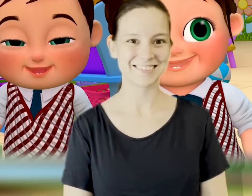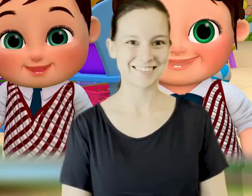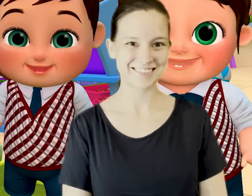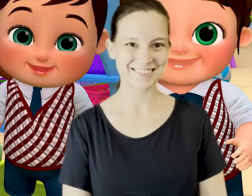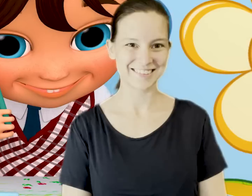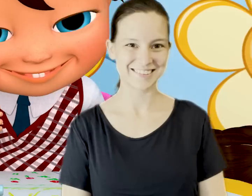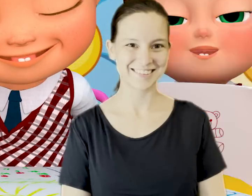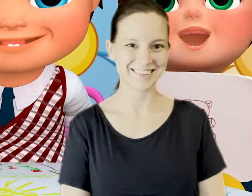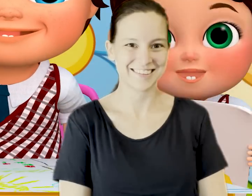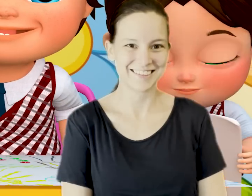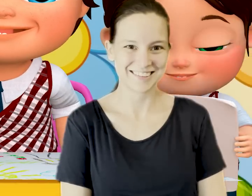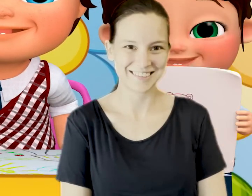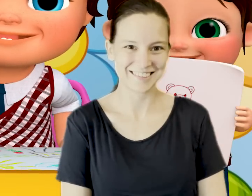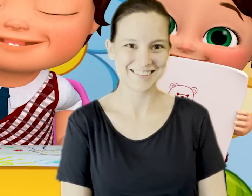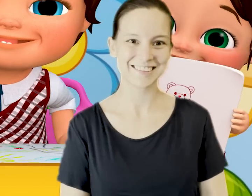la